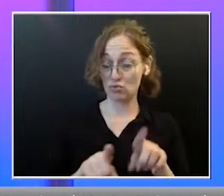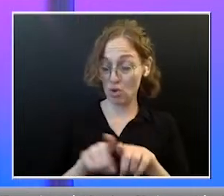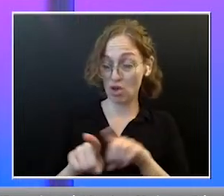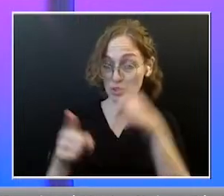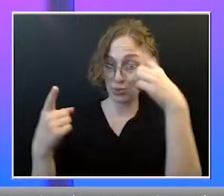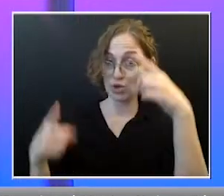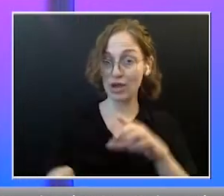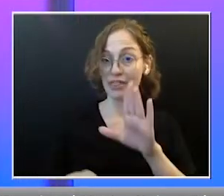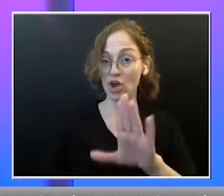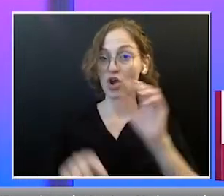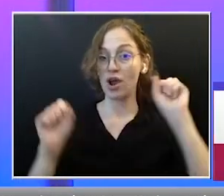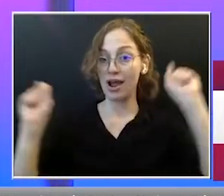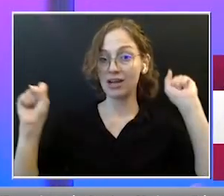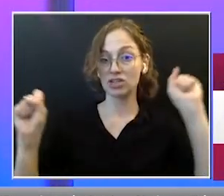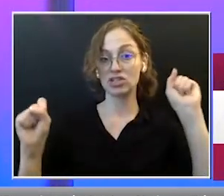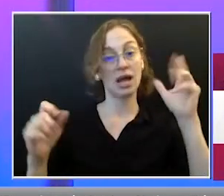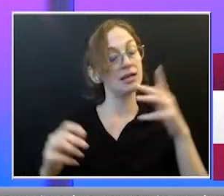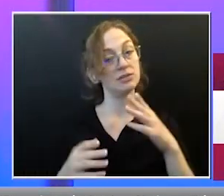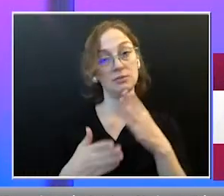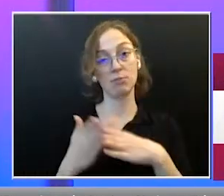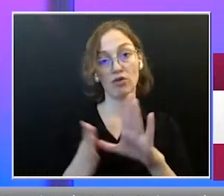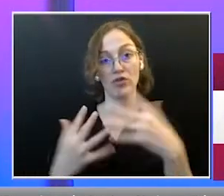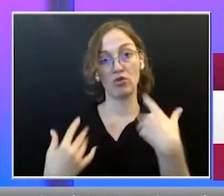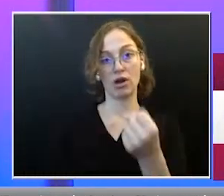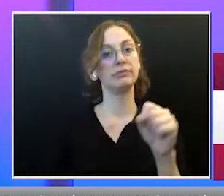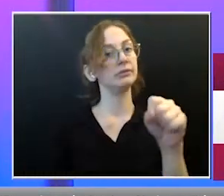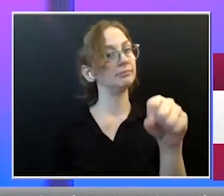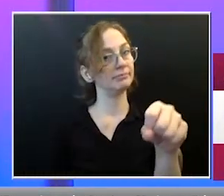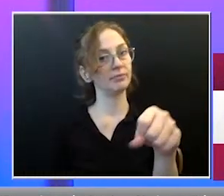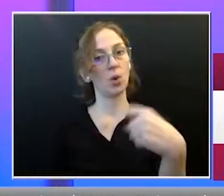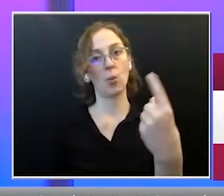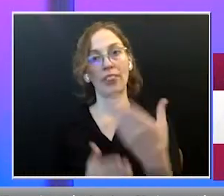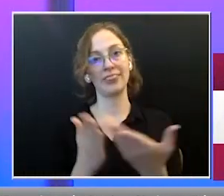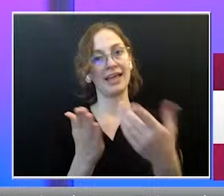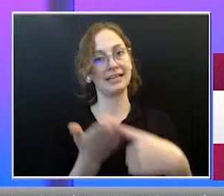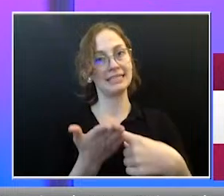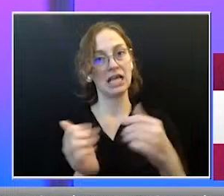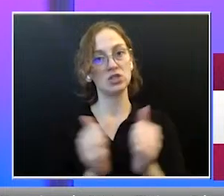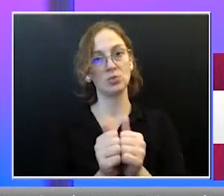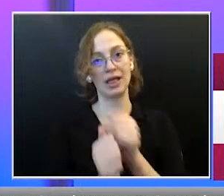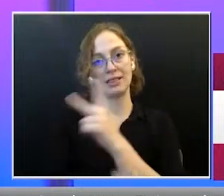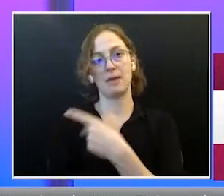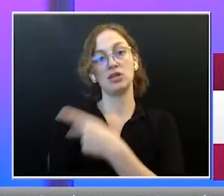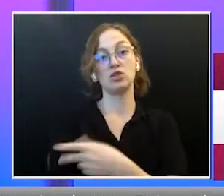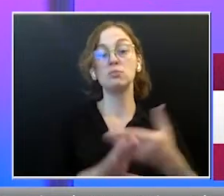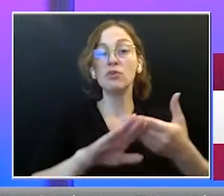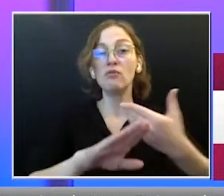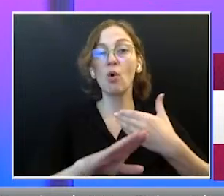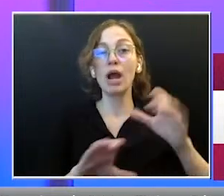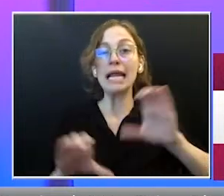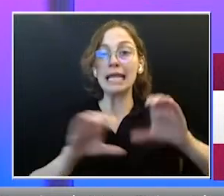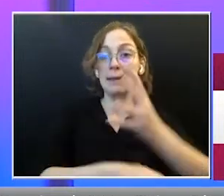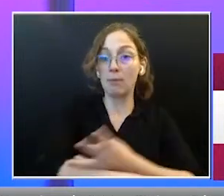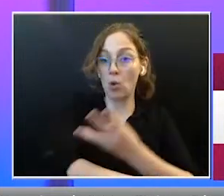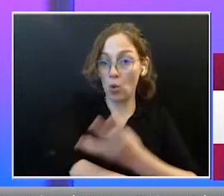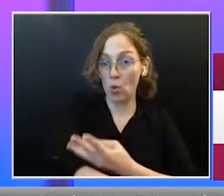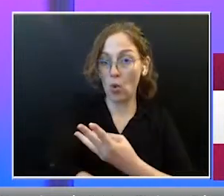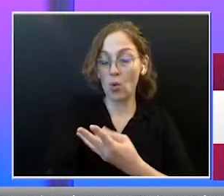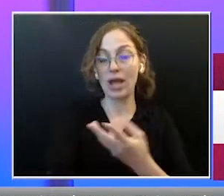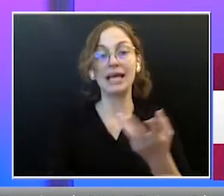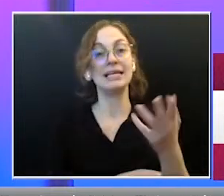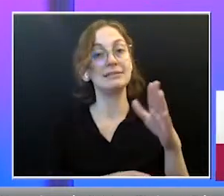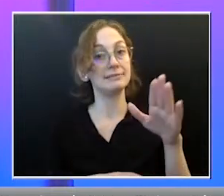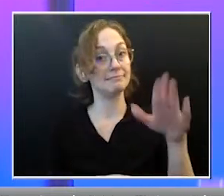things I talk to patients before they start chemotherapy or have surgeries, you're going to start here and this is going to take you down. So whatever you